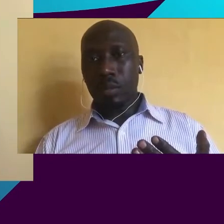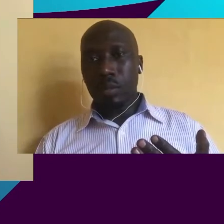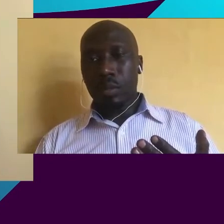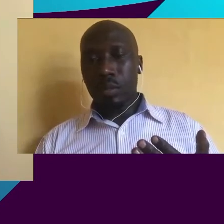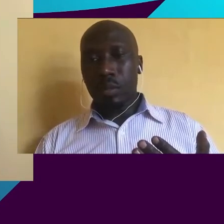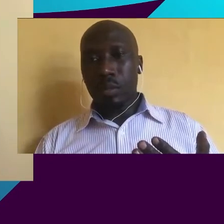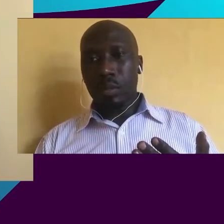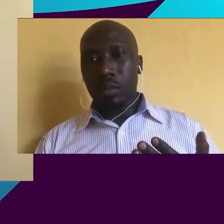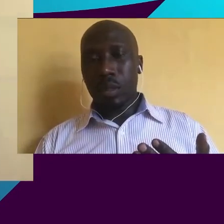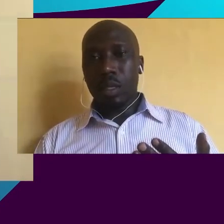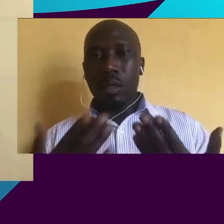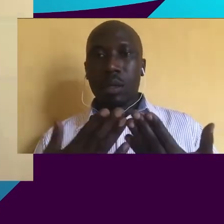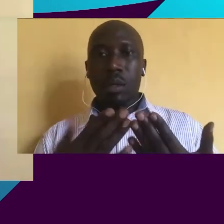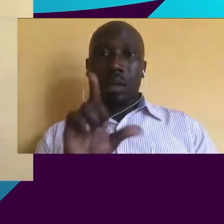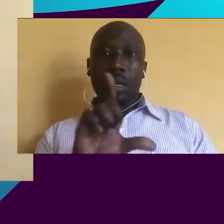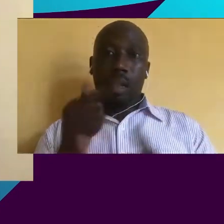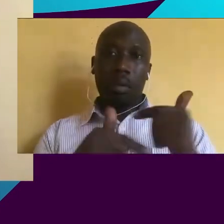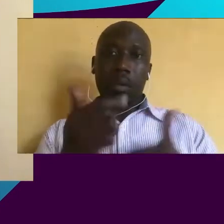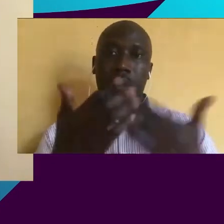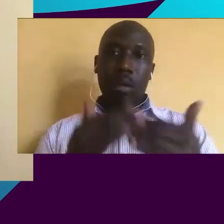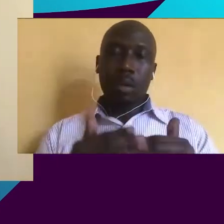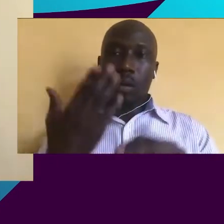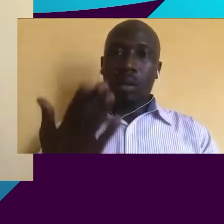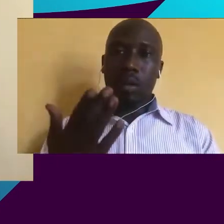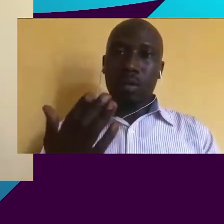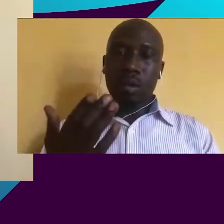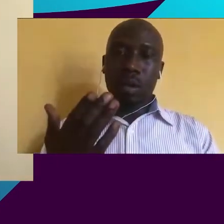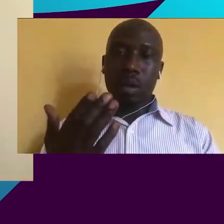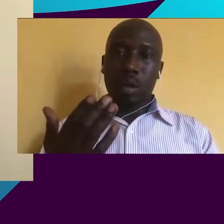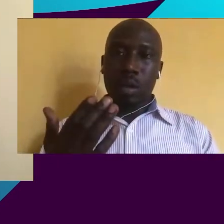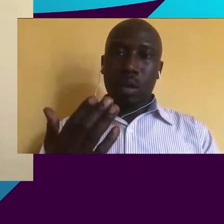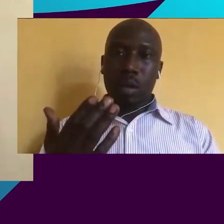Lydia, go on. Well, you have our attention. Started way back.